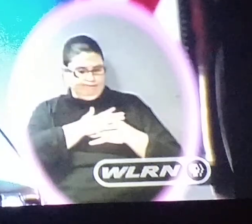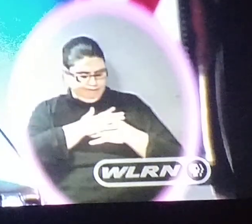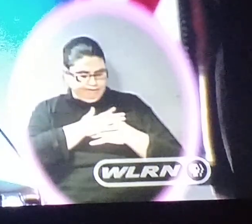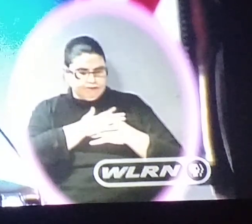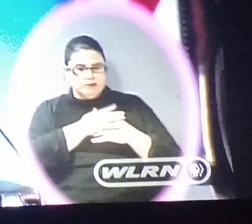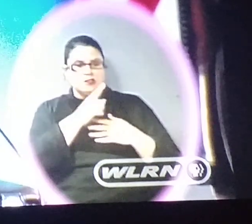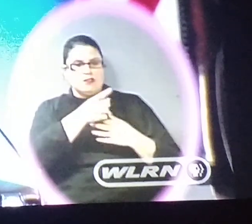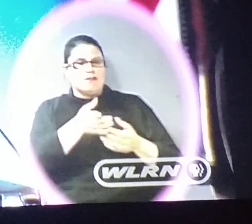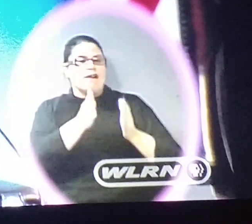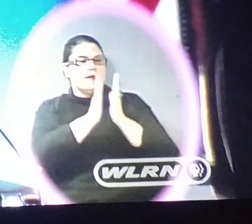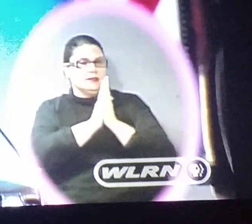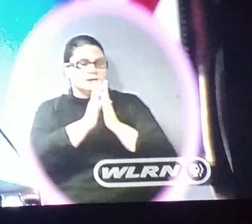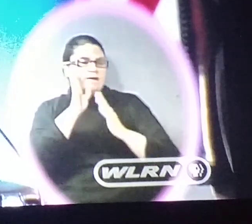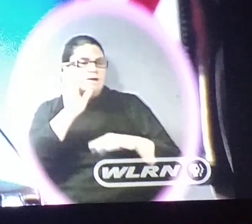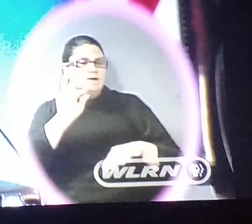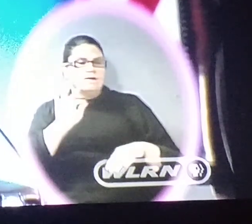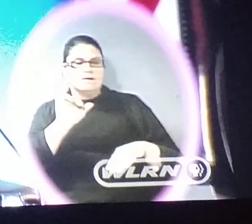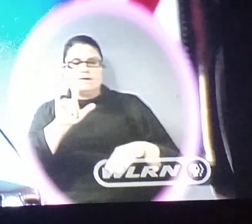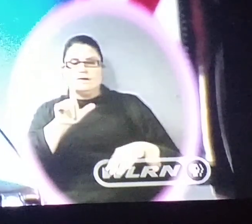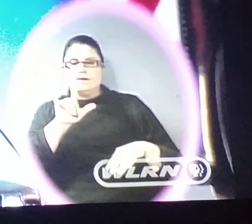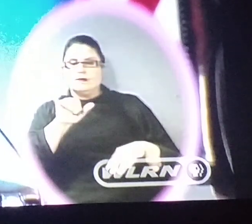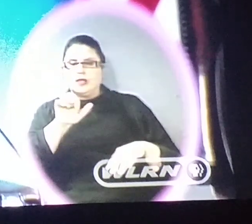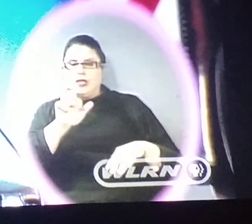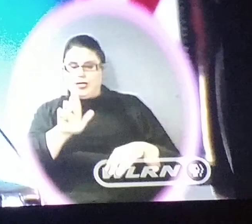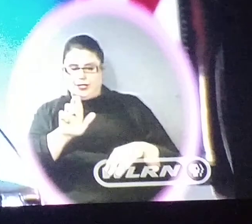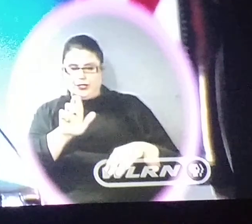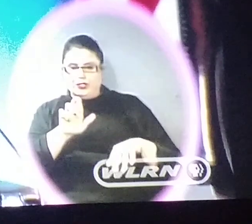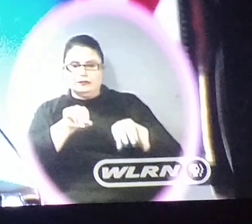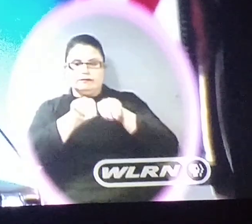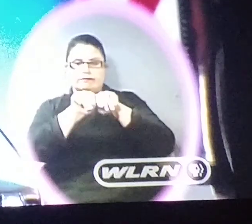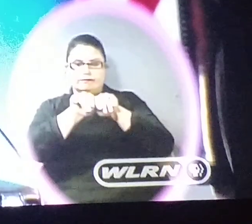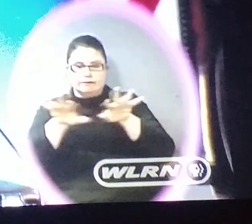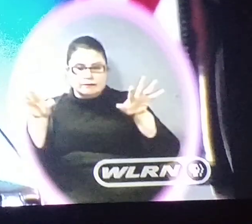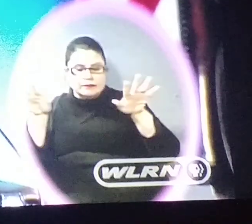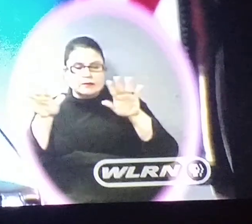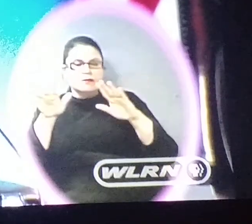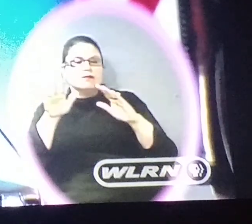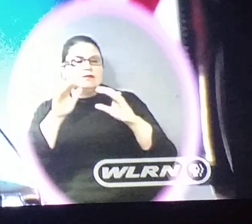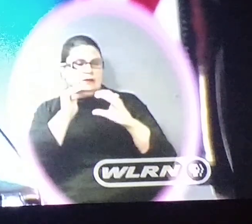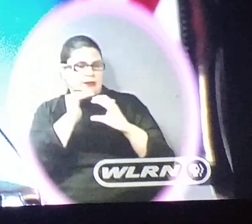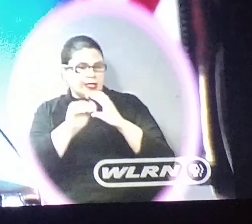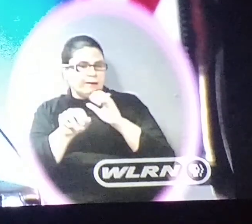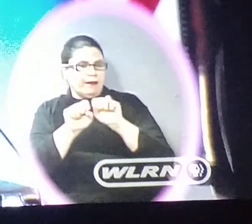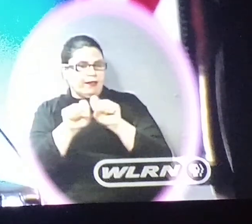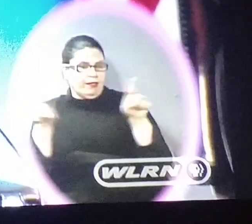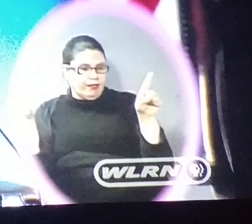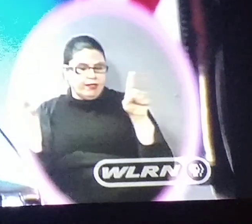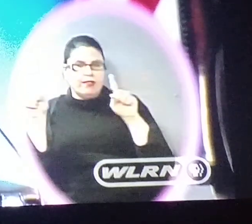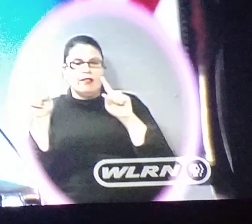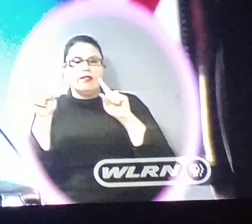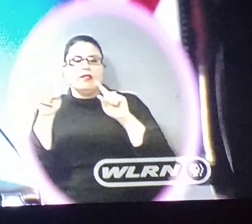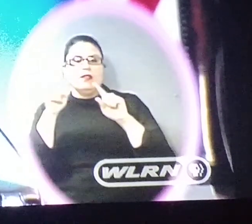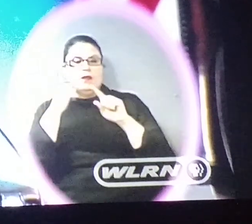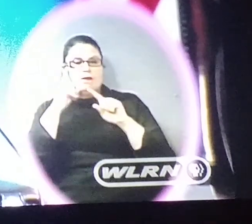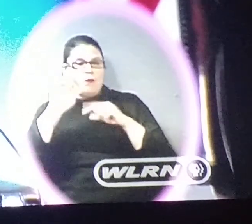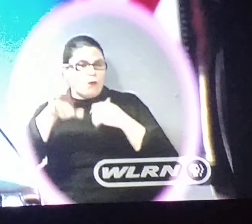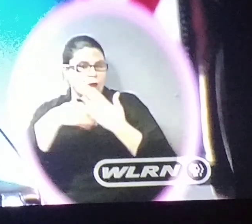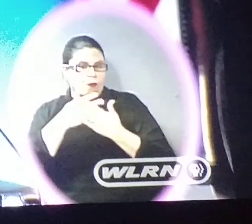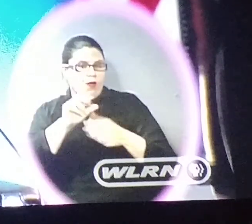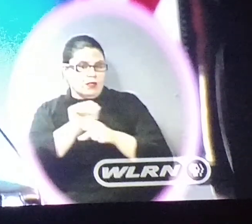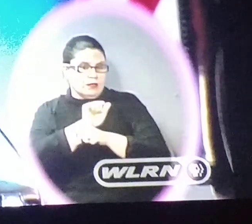that a flyer be sent out via our email system to the